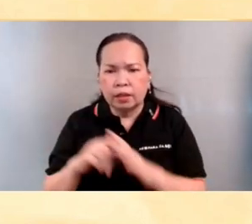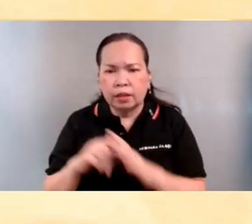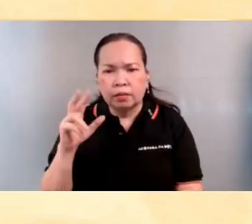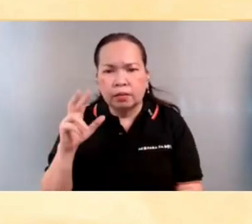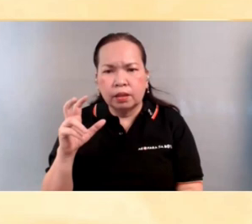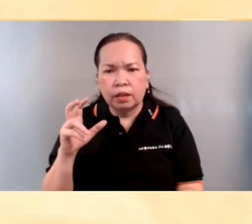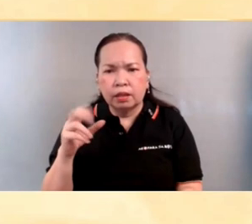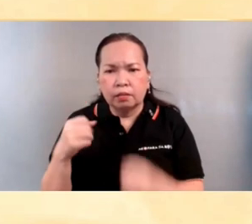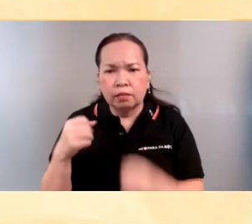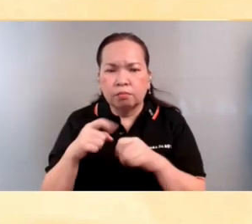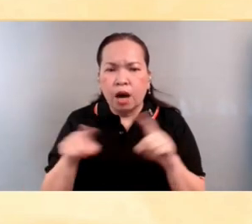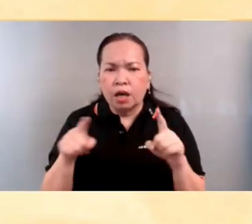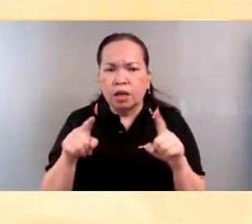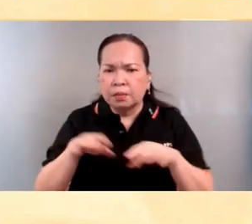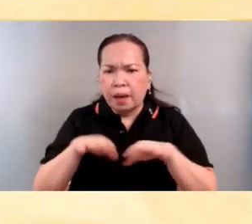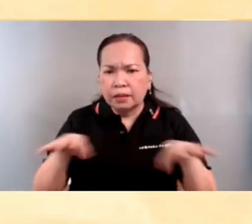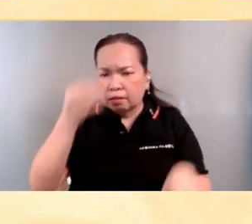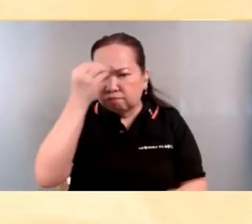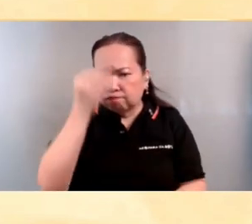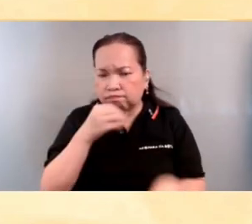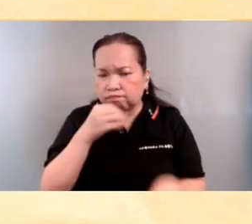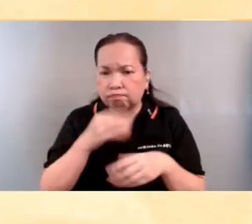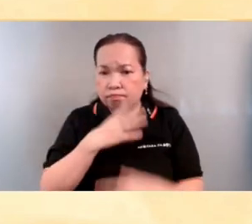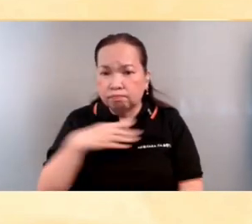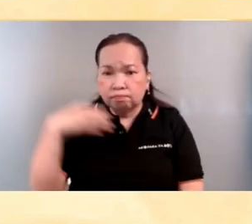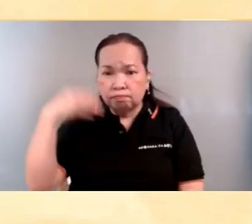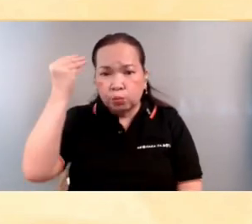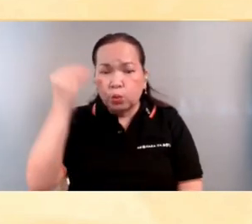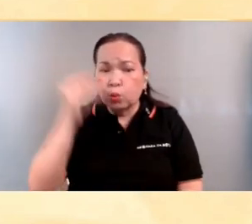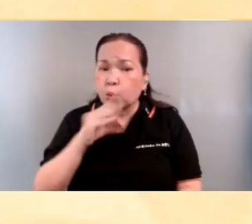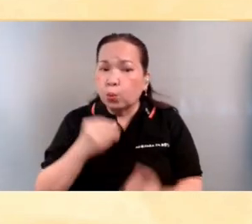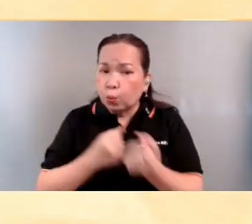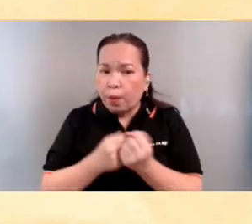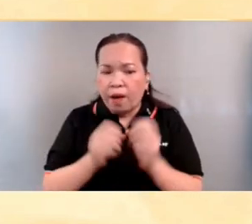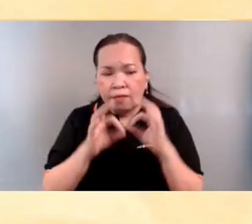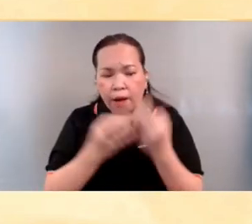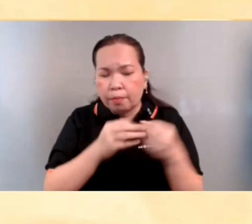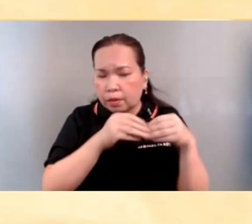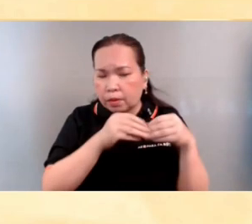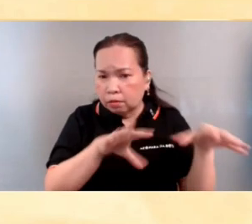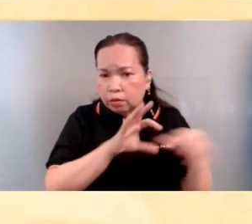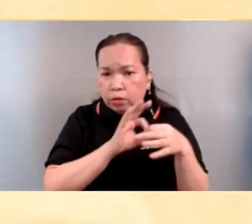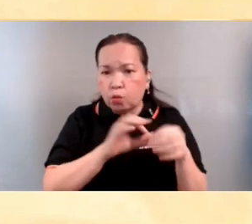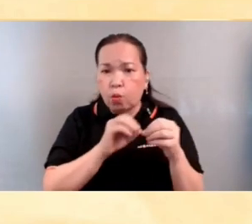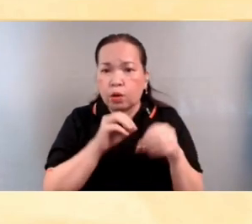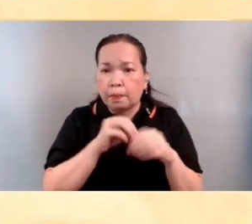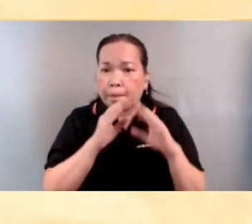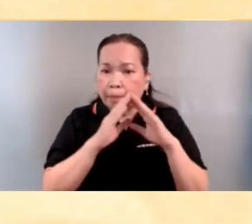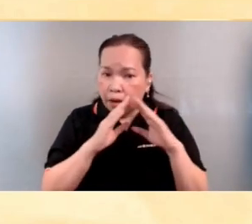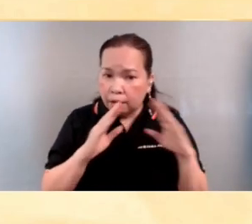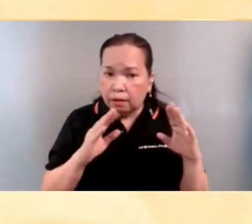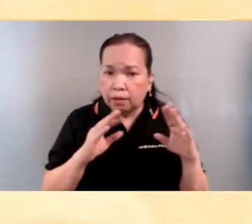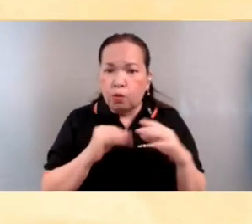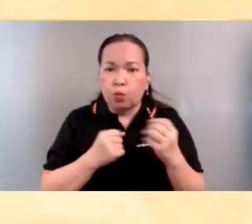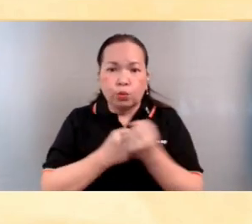The orphans in the BARM are supported either by family networks or home-based or in-center